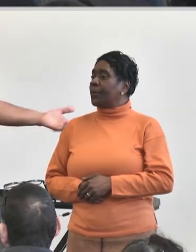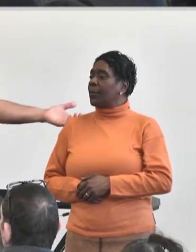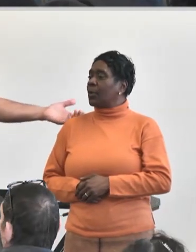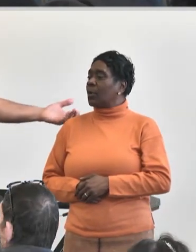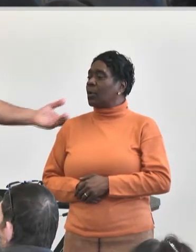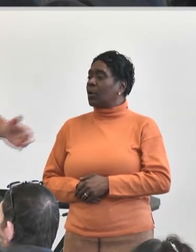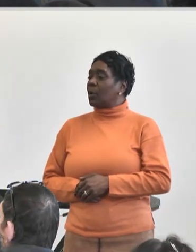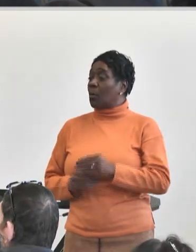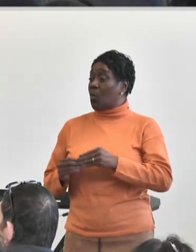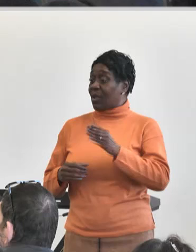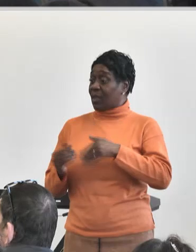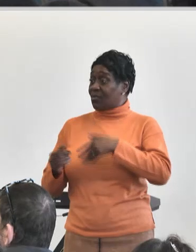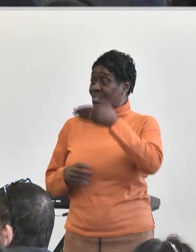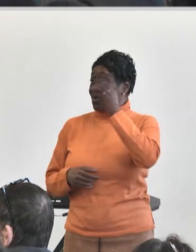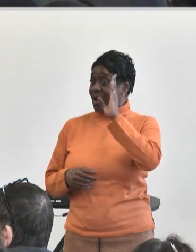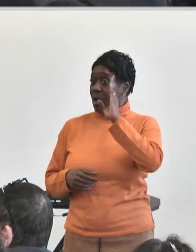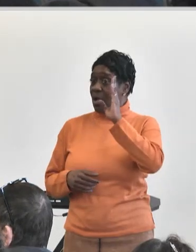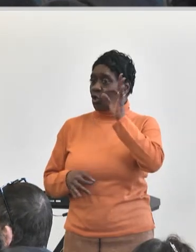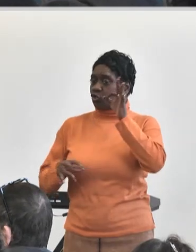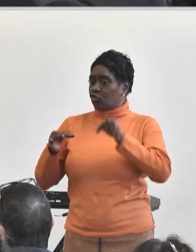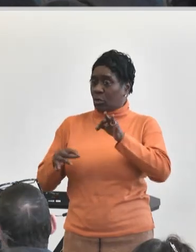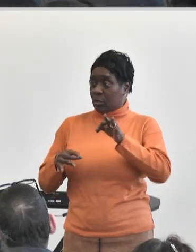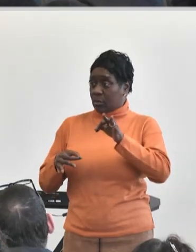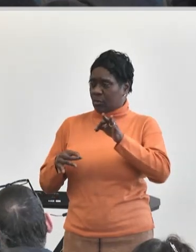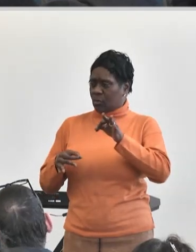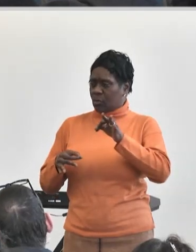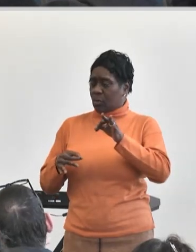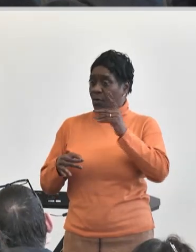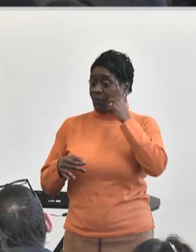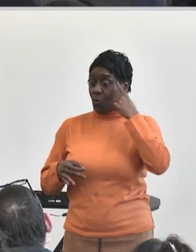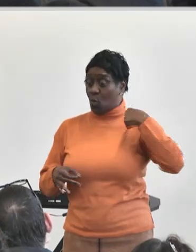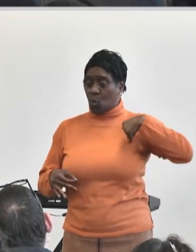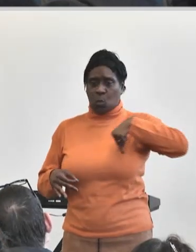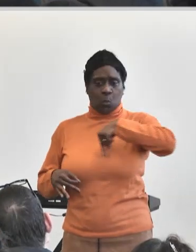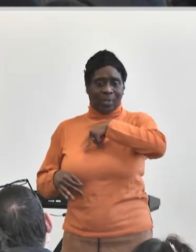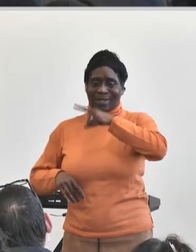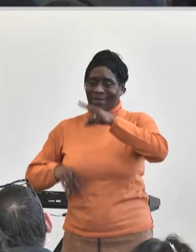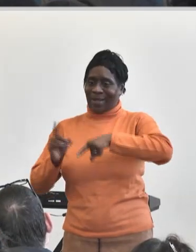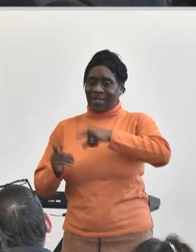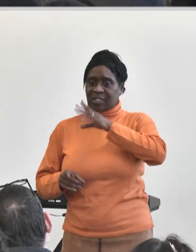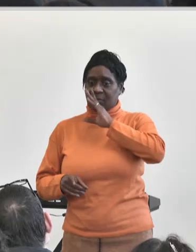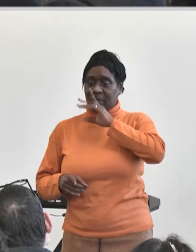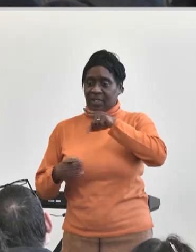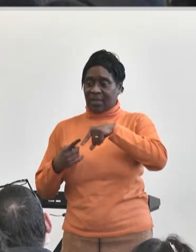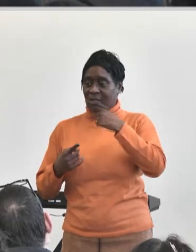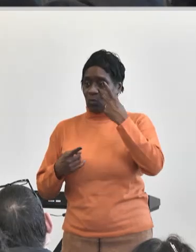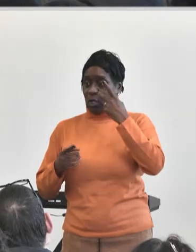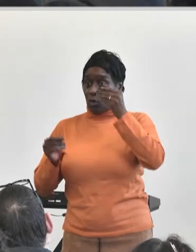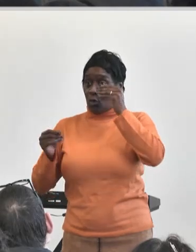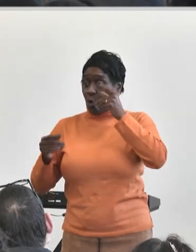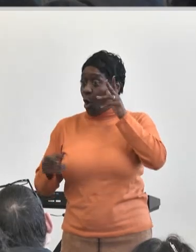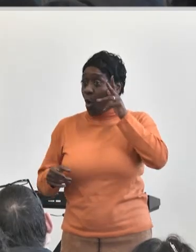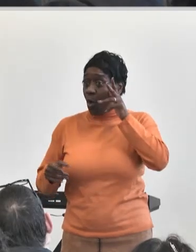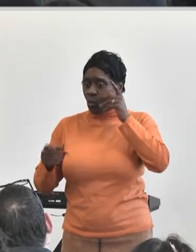more than unto God, judge ye. For we cannot but speak the things which we've seen and heard. Porque